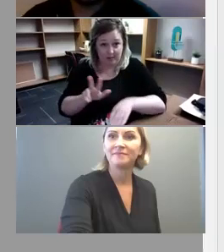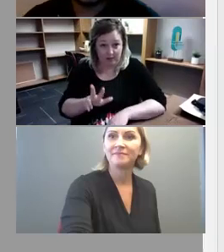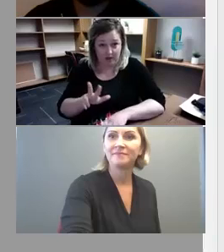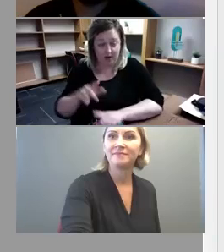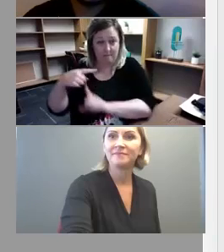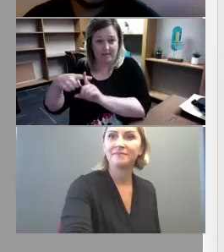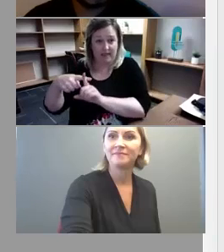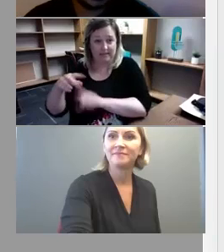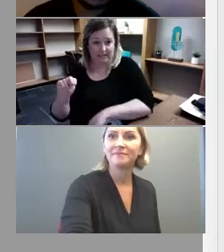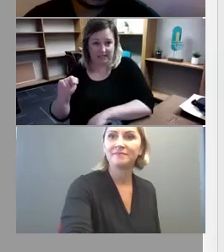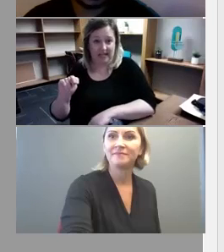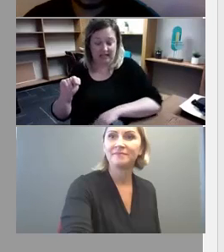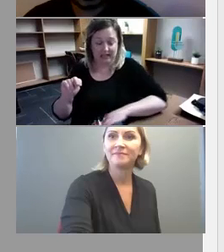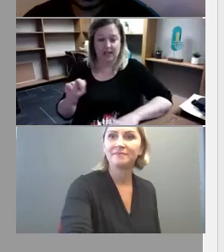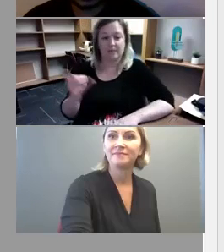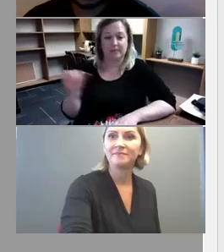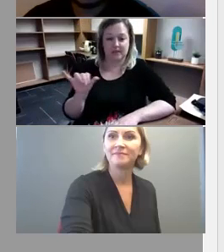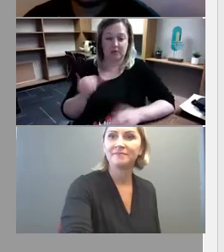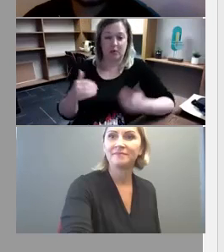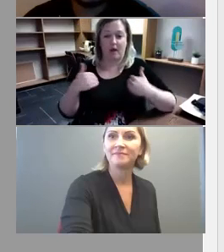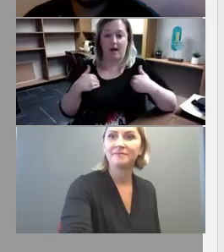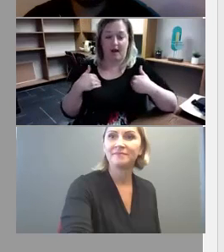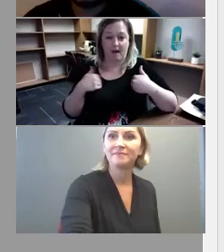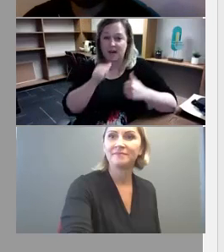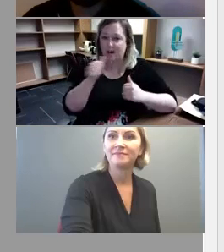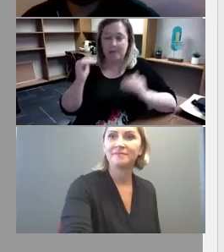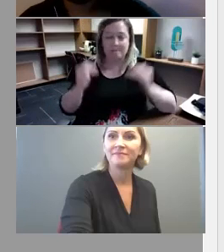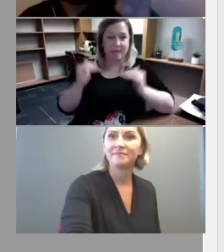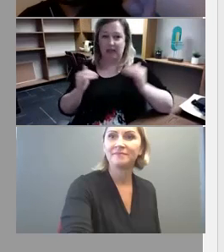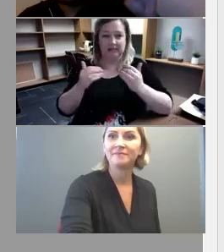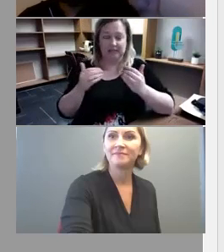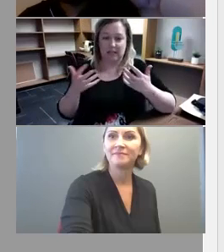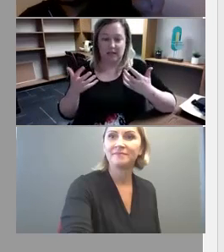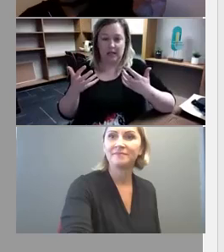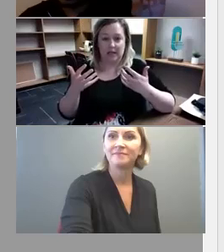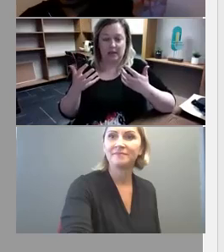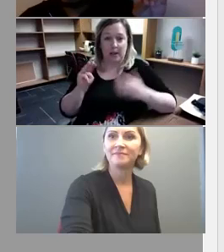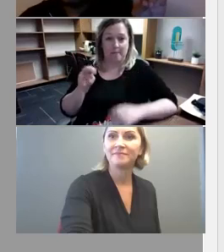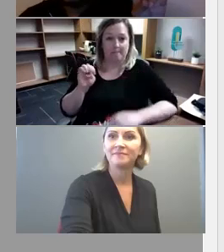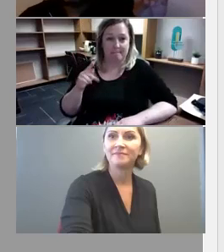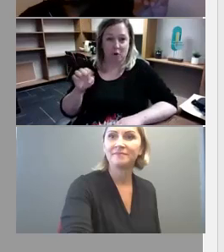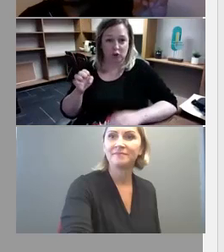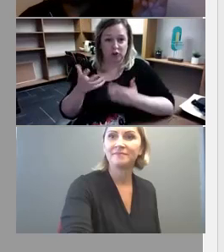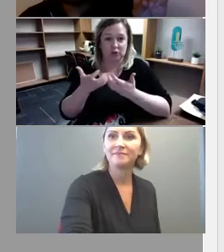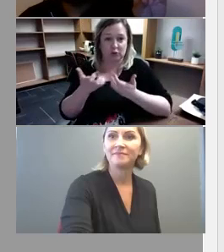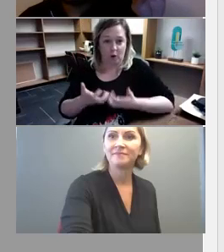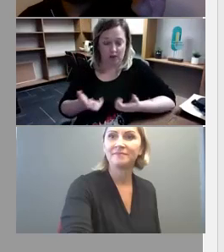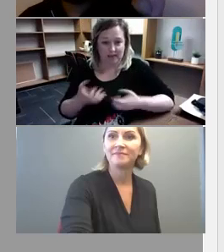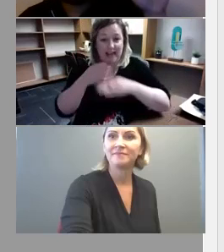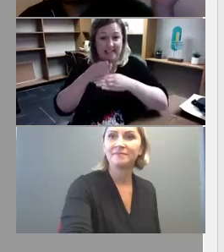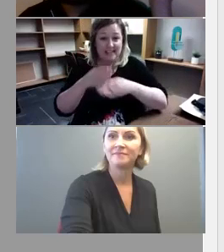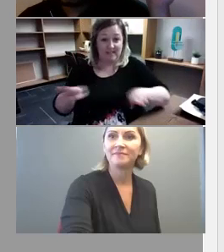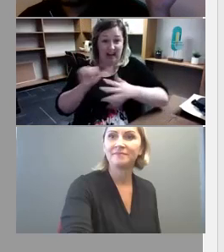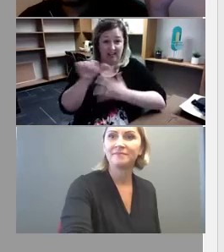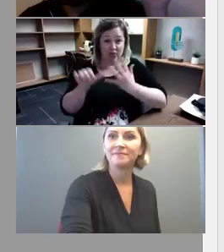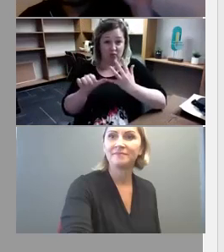Similarly, we also have this unbalanced merge sort, that is we are now again dividing our array into 2, but we are only dividing